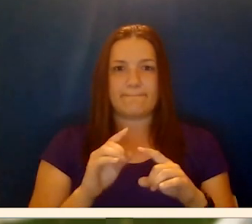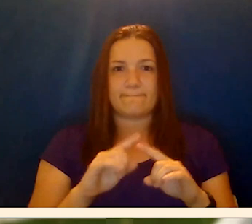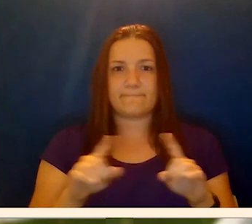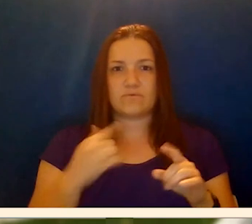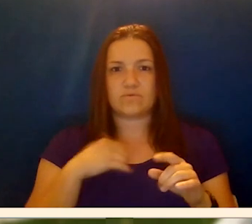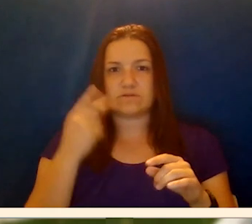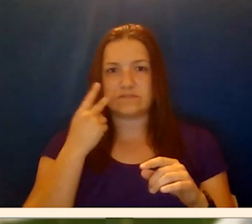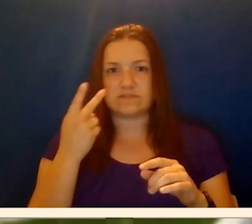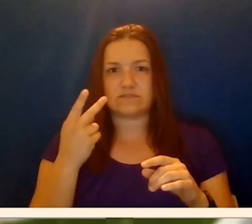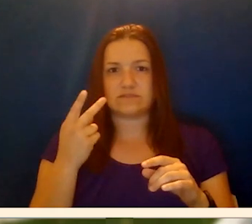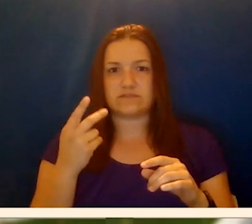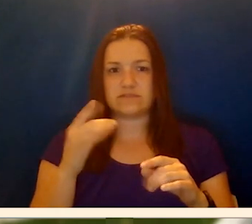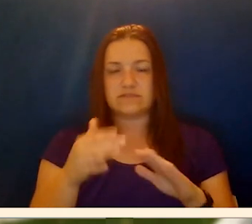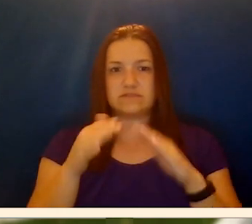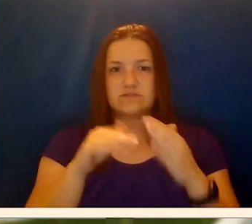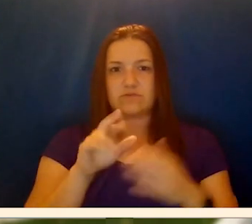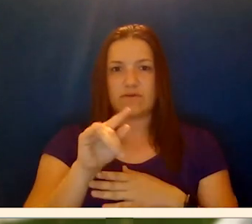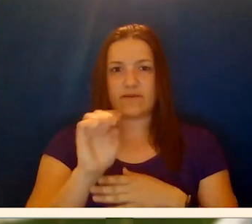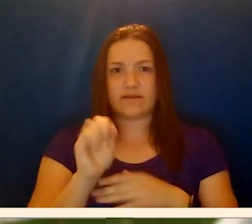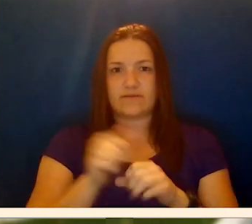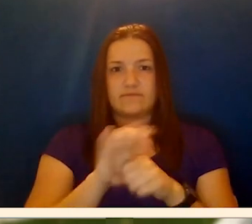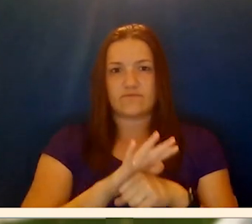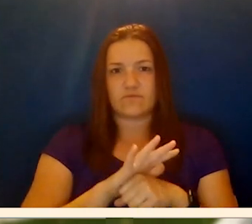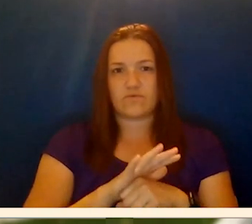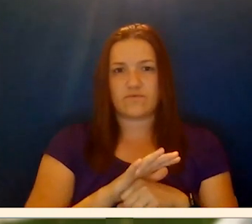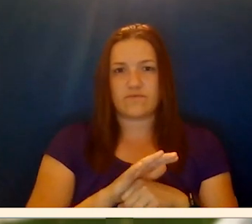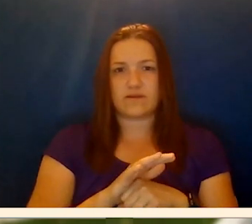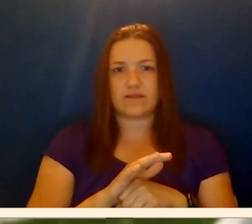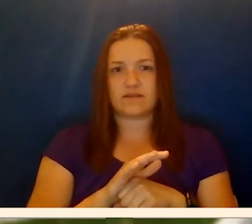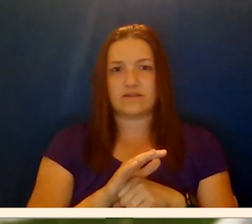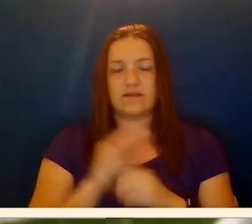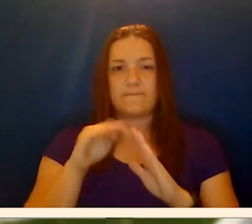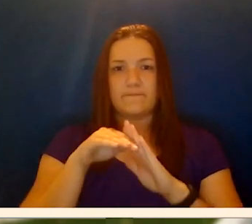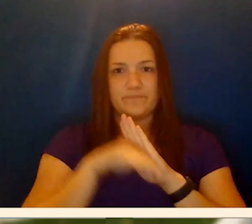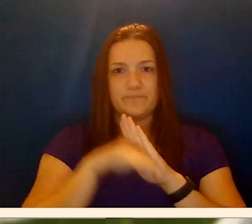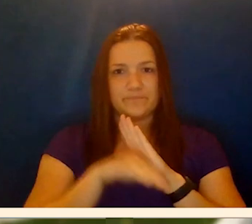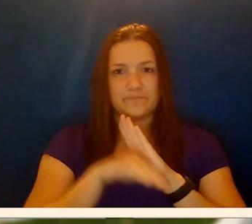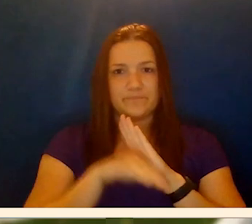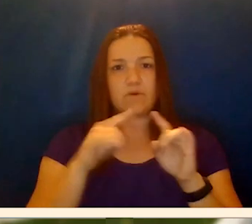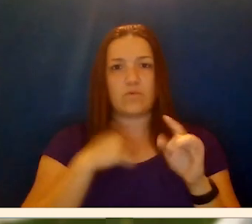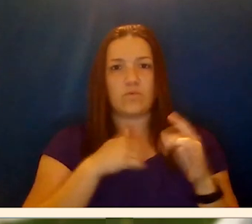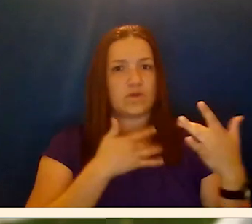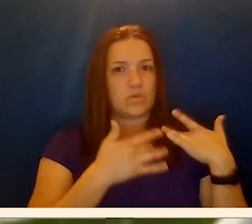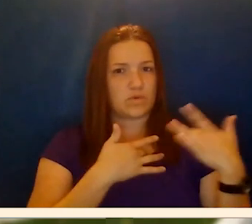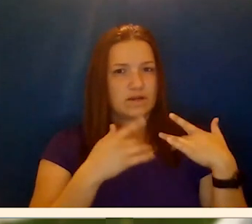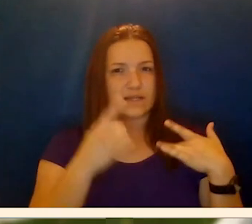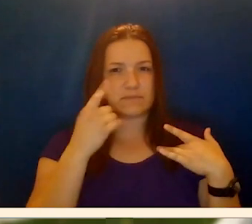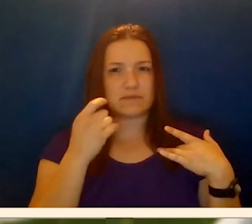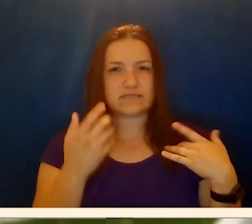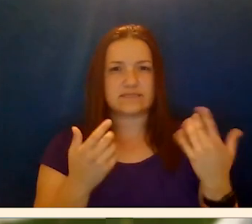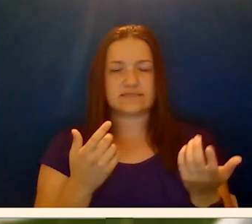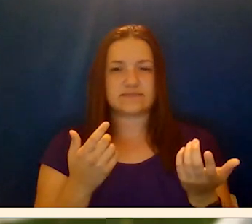definitely we're seeing the mortality rate of COVID declining, but we do worry. It's kind